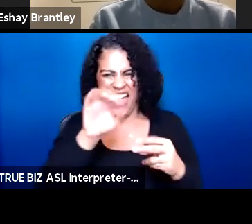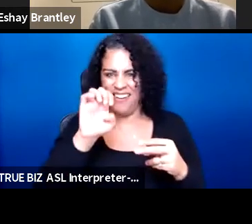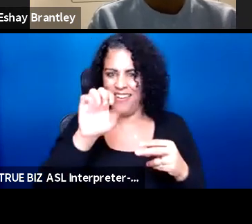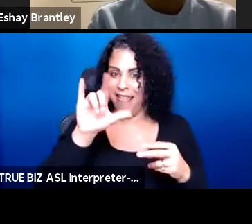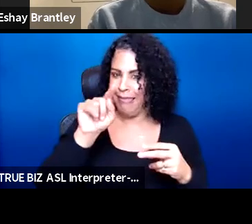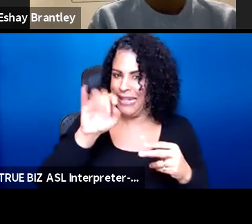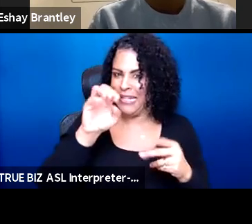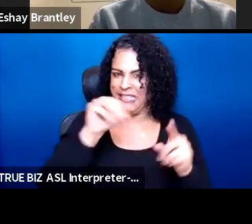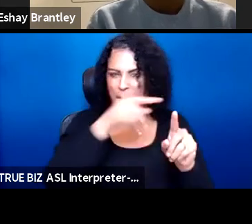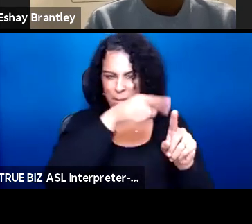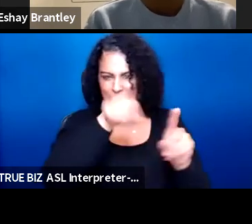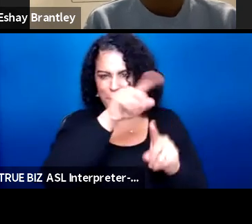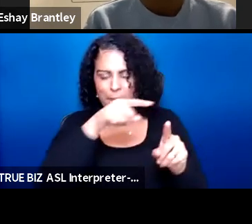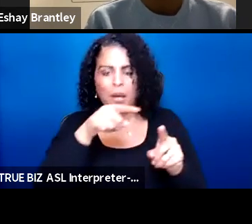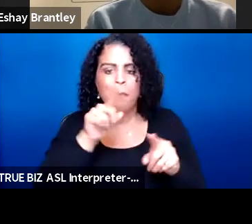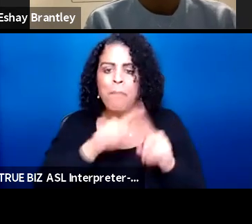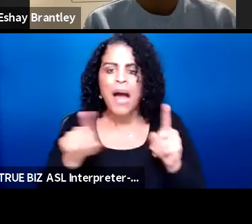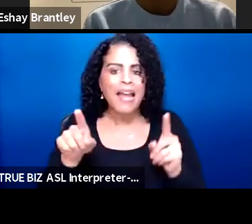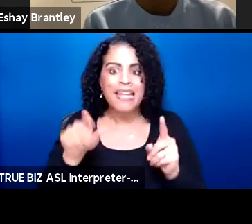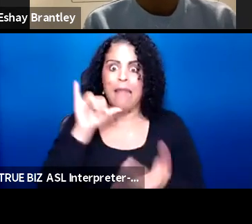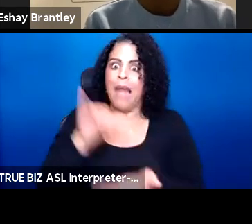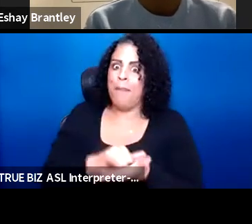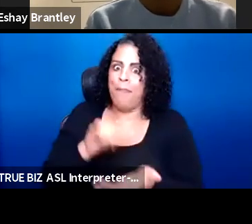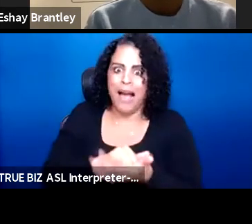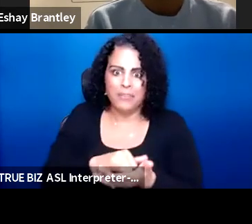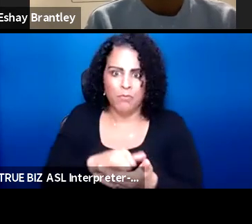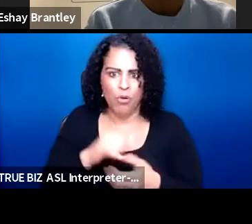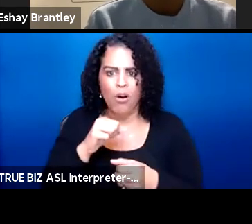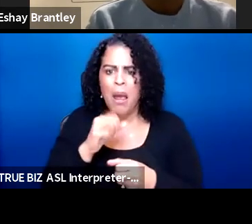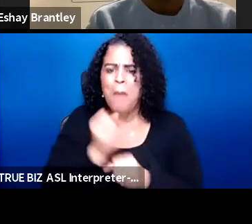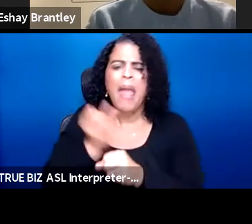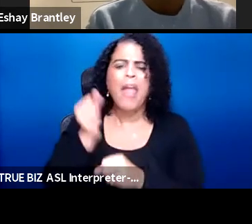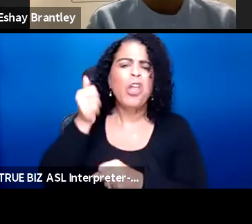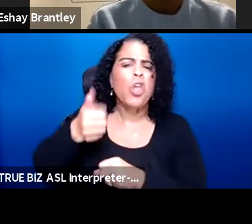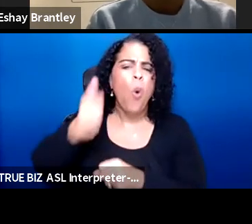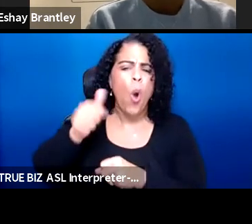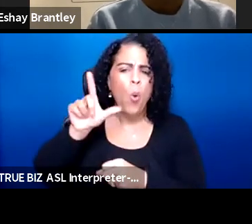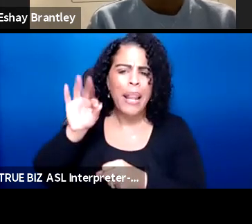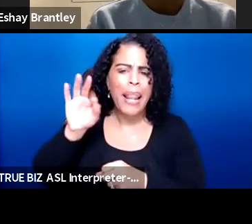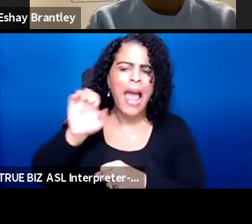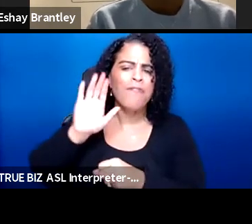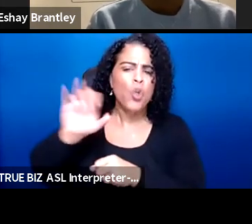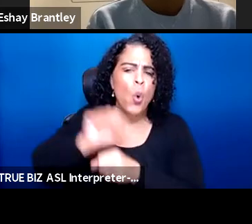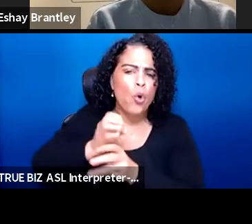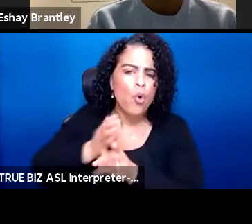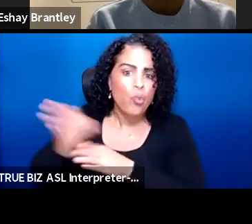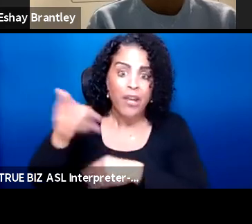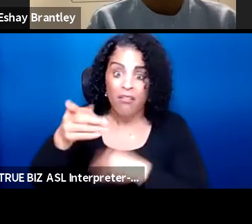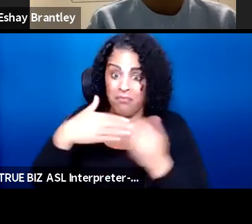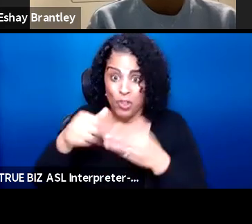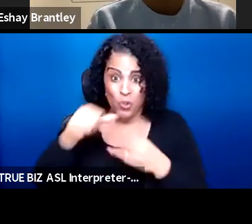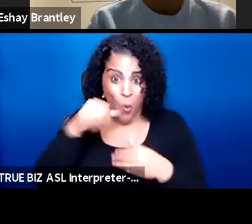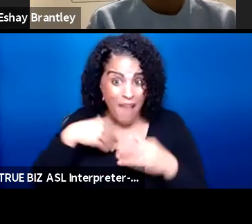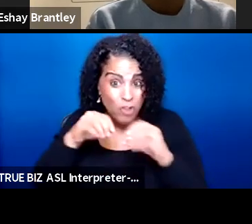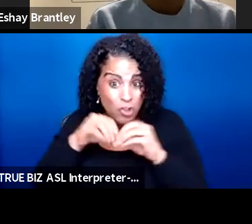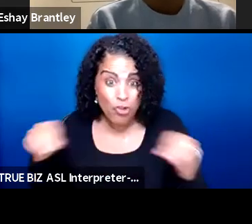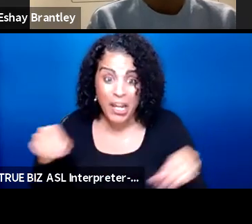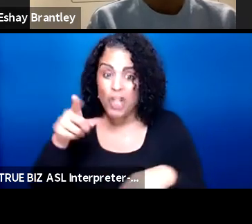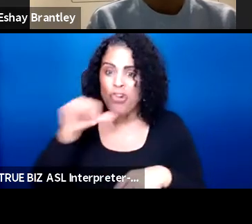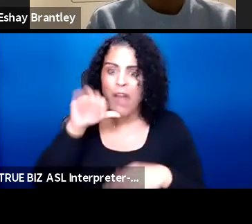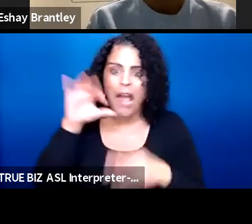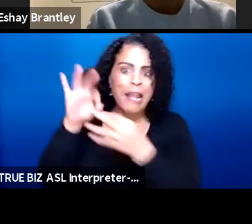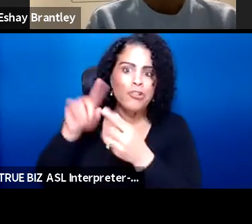make whatever career you want to have, you know, even if you don't have the degree or this, that, or the third, or you're not connected to